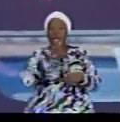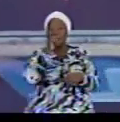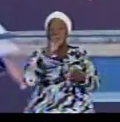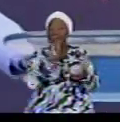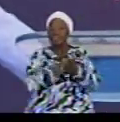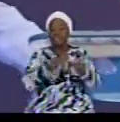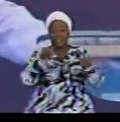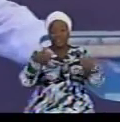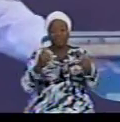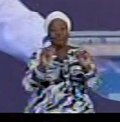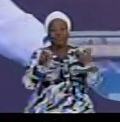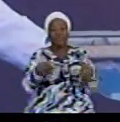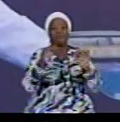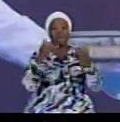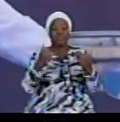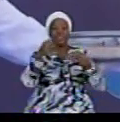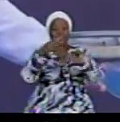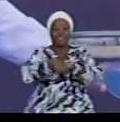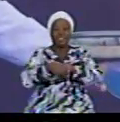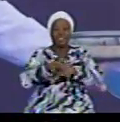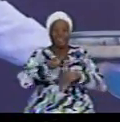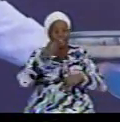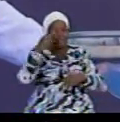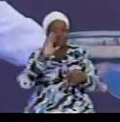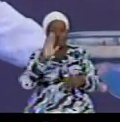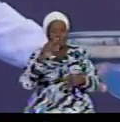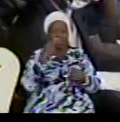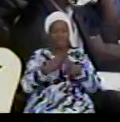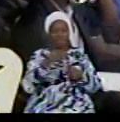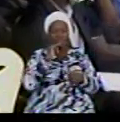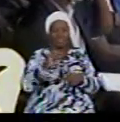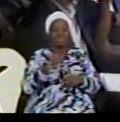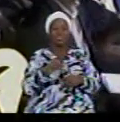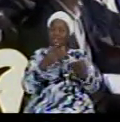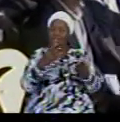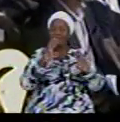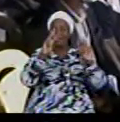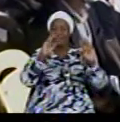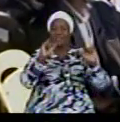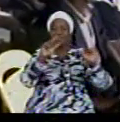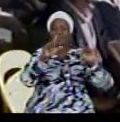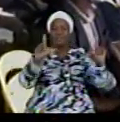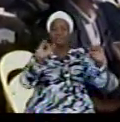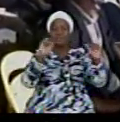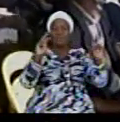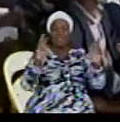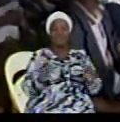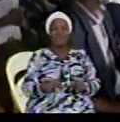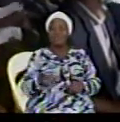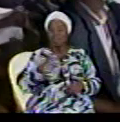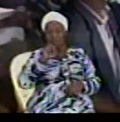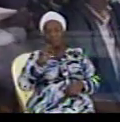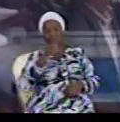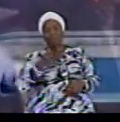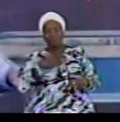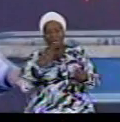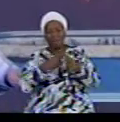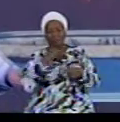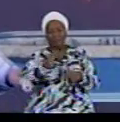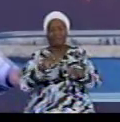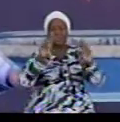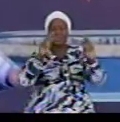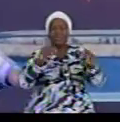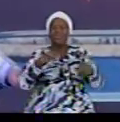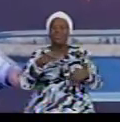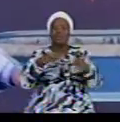that Philip tonight. I thought your name is William. Yes, my name is William, but I'm doing the